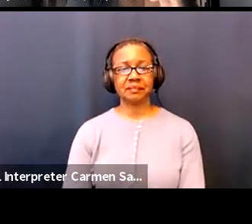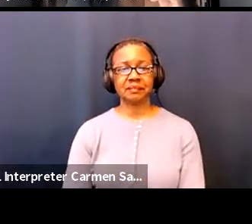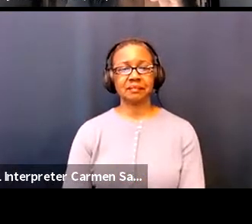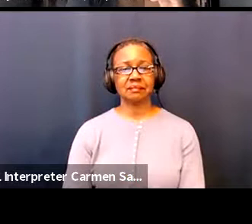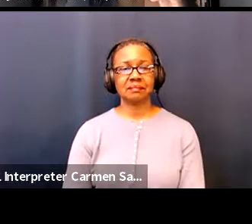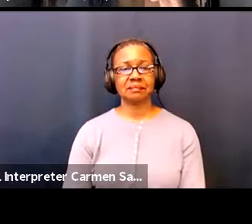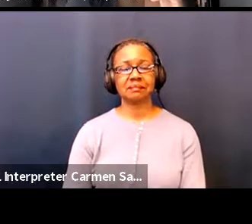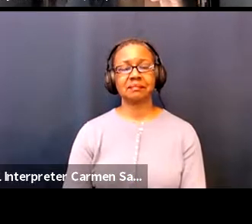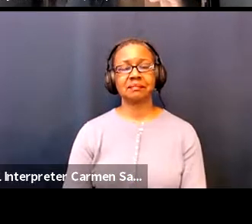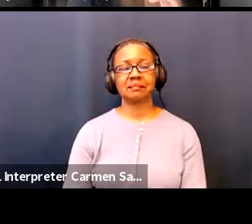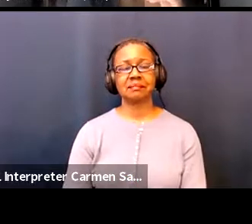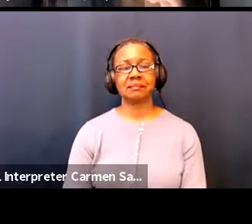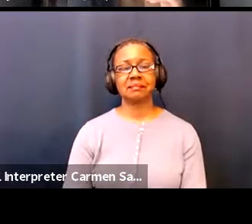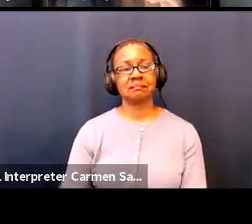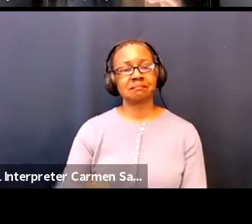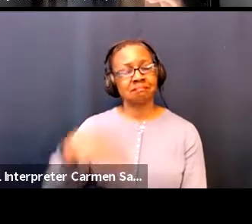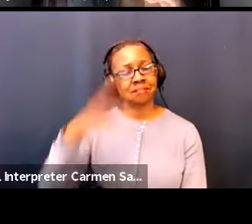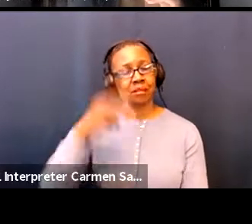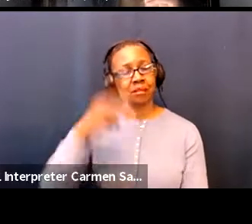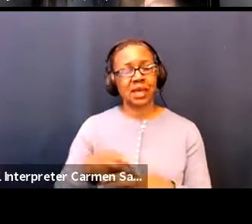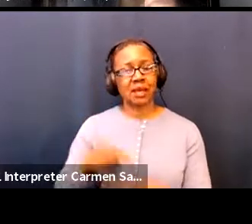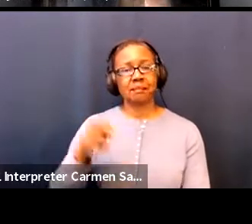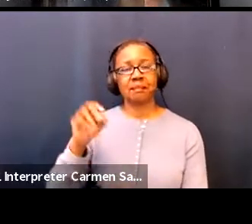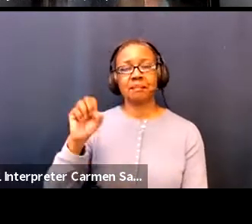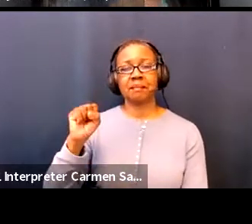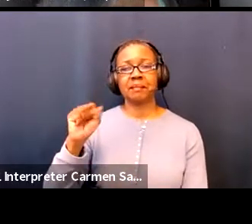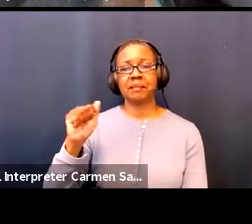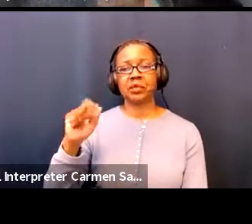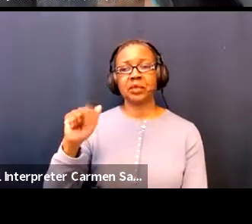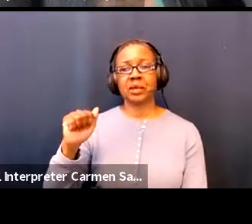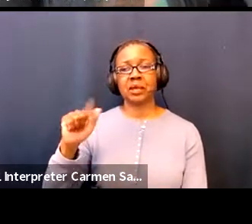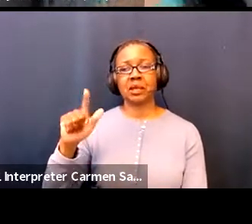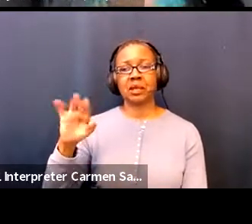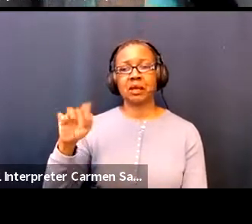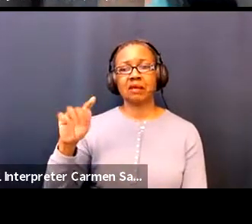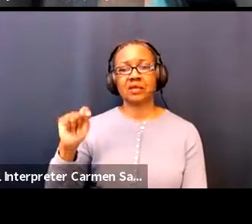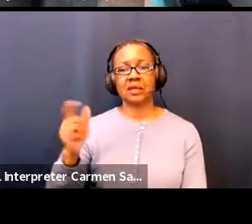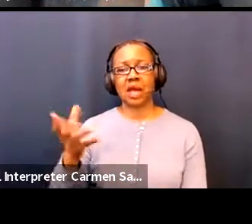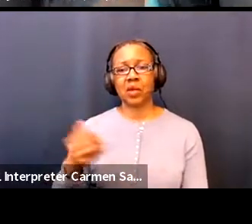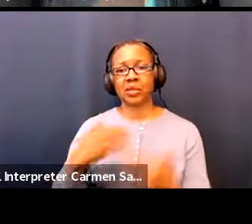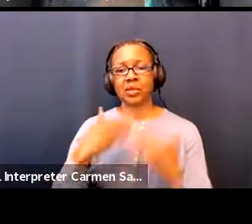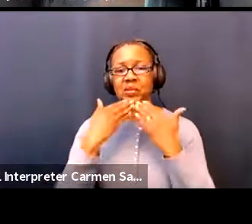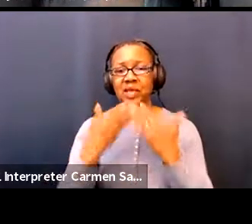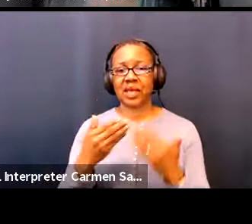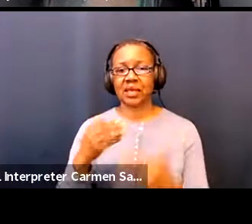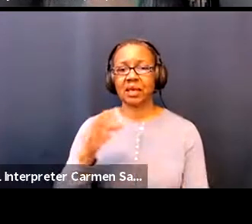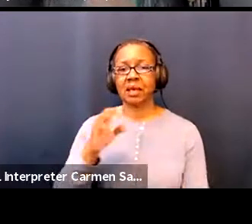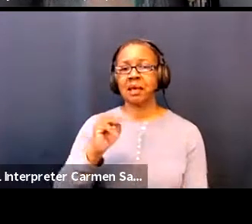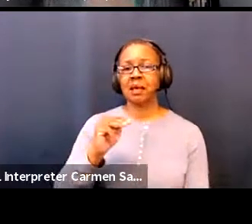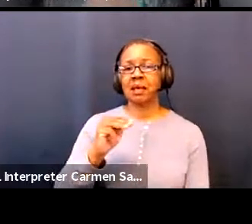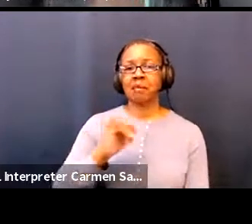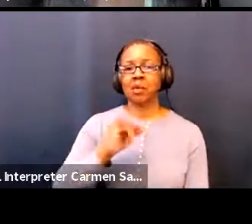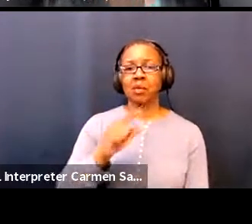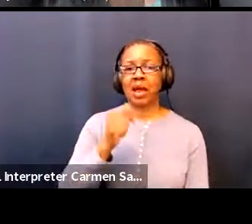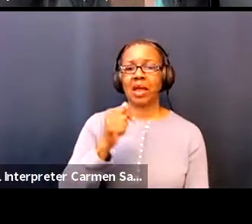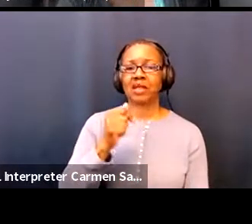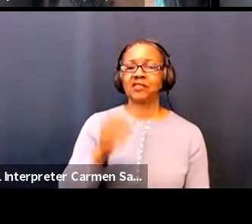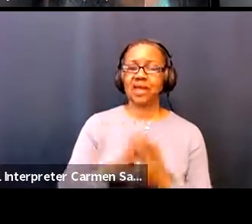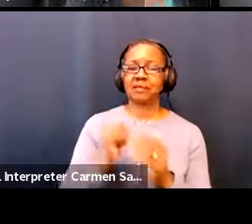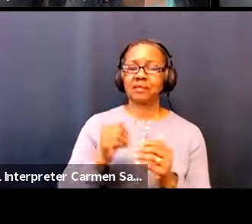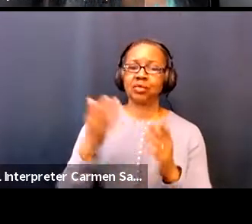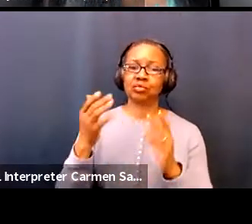Great. Hello, my name is Saria Lofton, and I want to thank Ma'raj for inviting me to speak on this